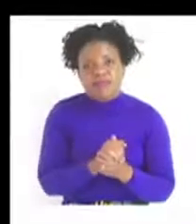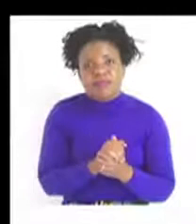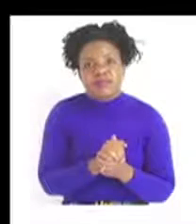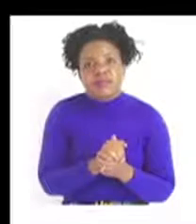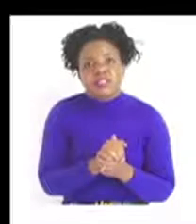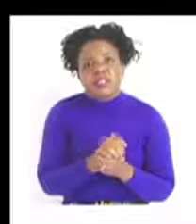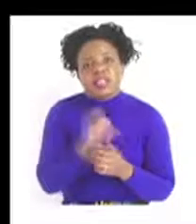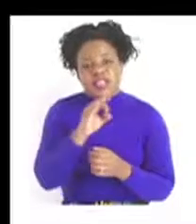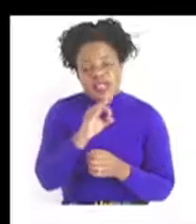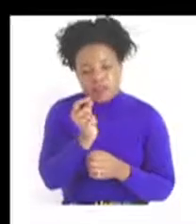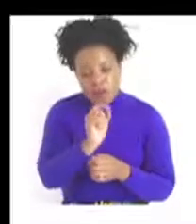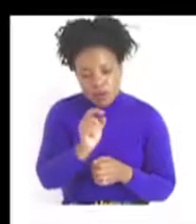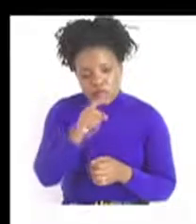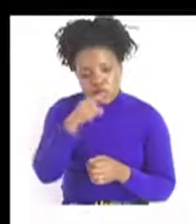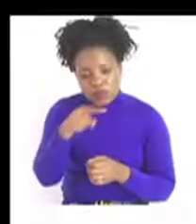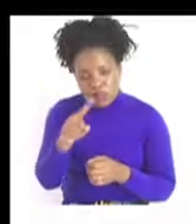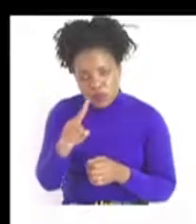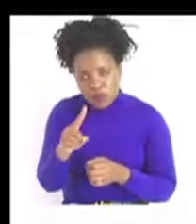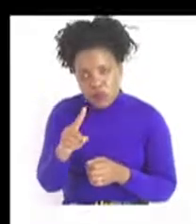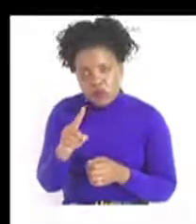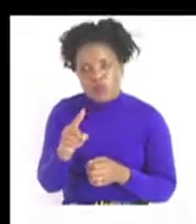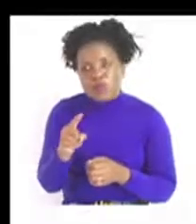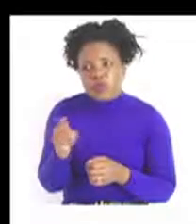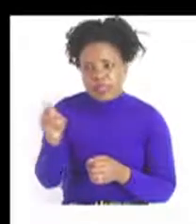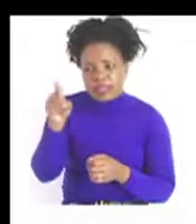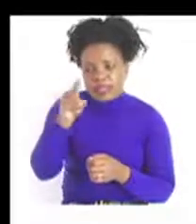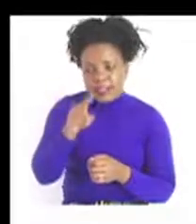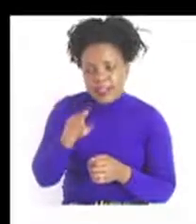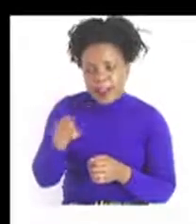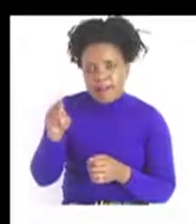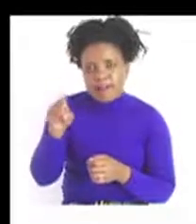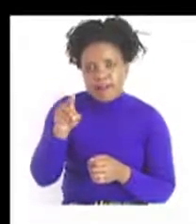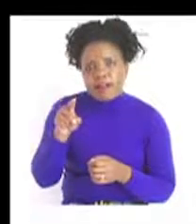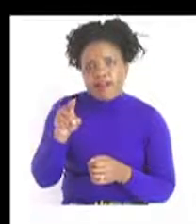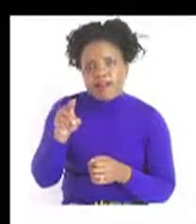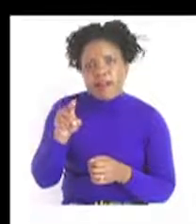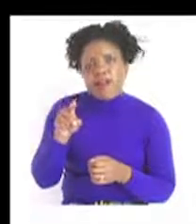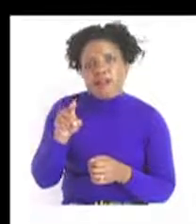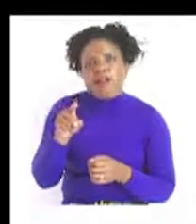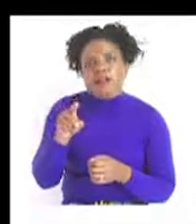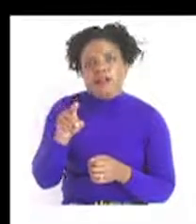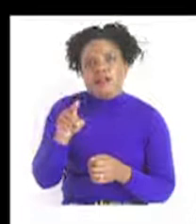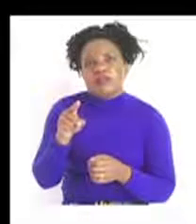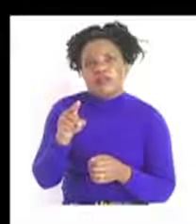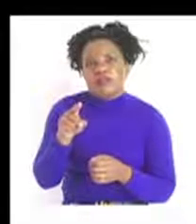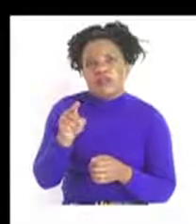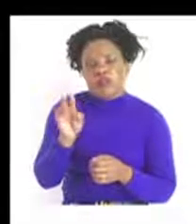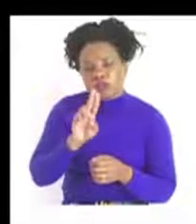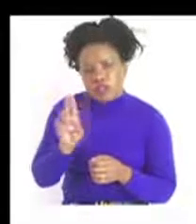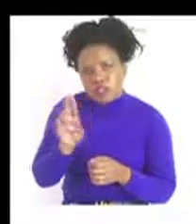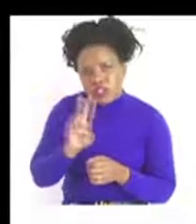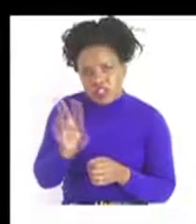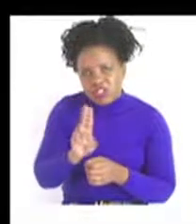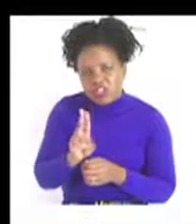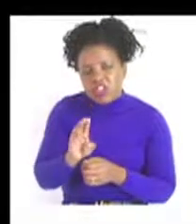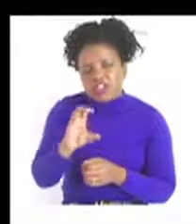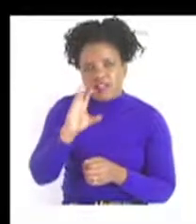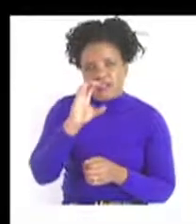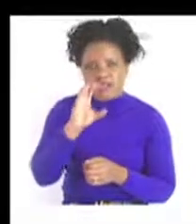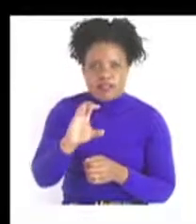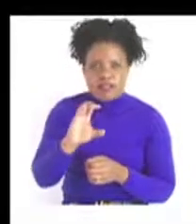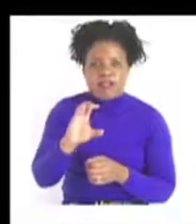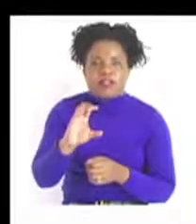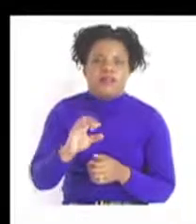truck, we have trucks, or C, is it correct as it is? The answer